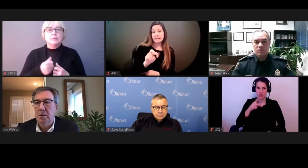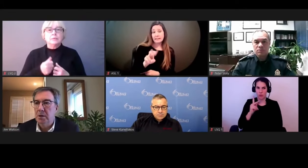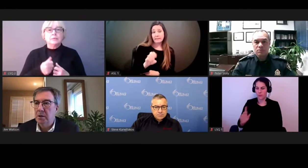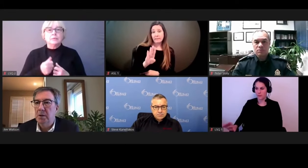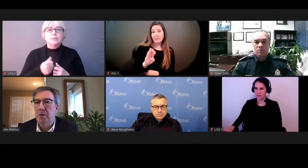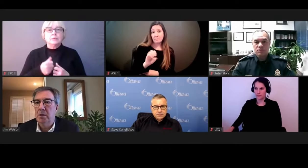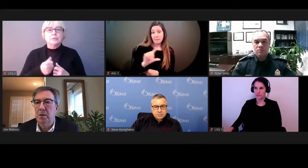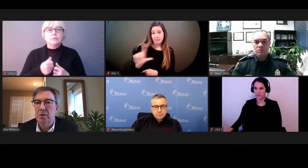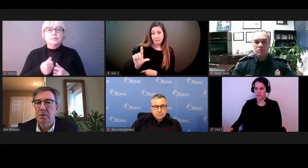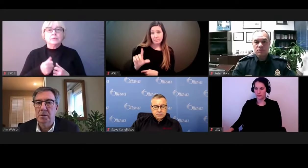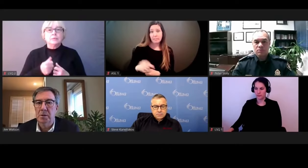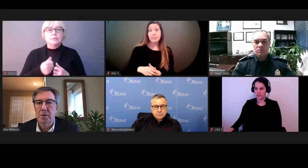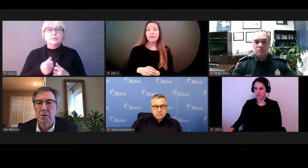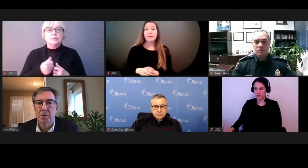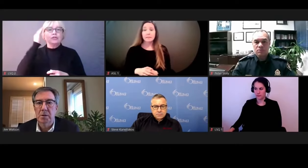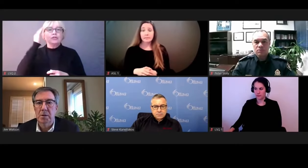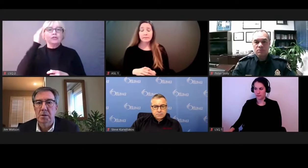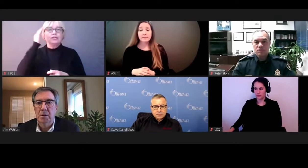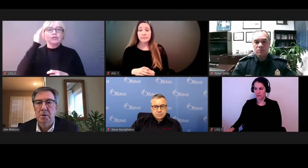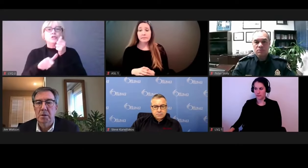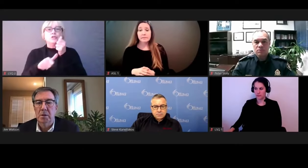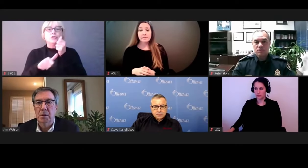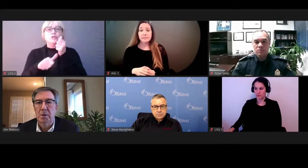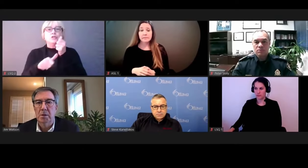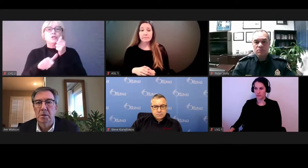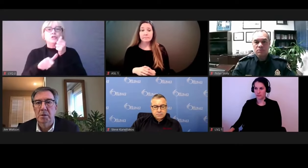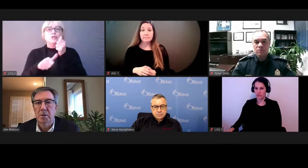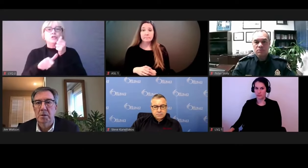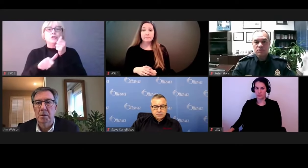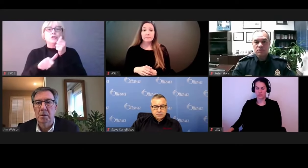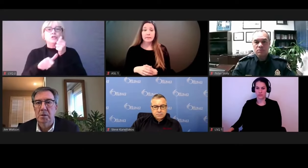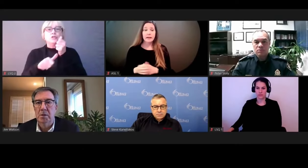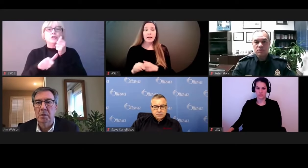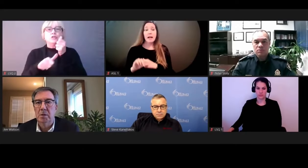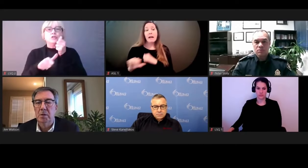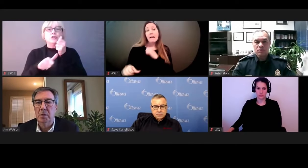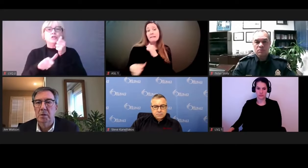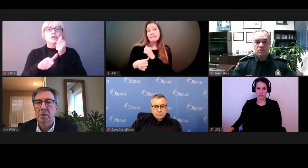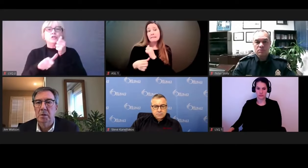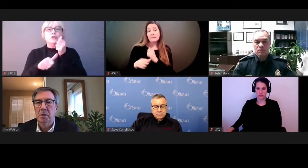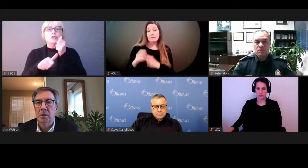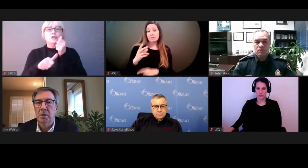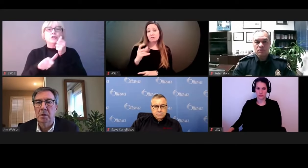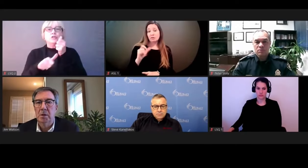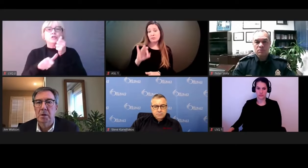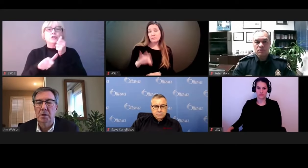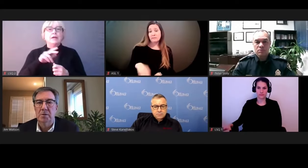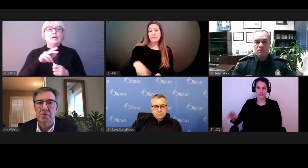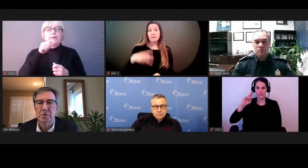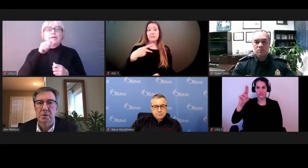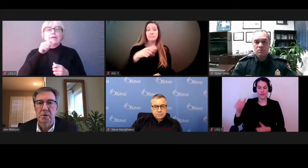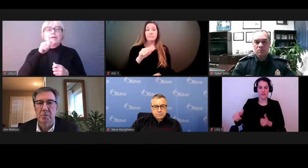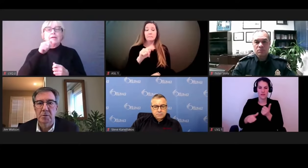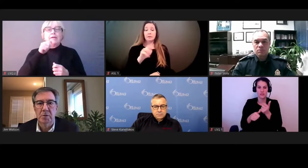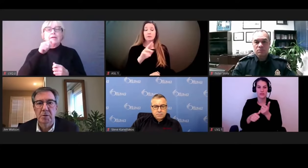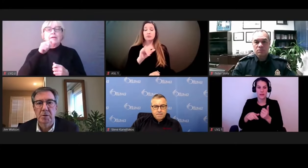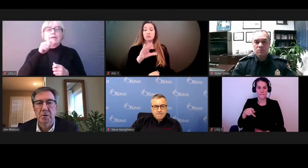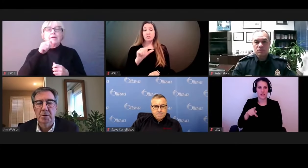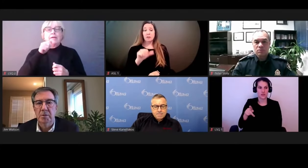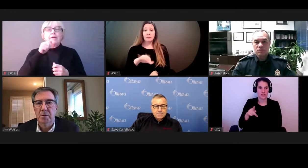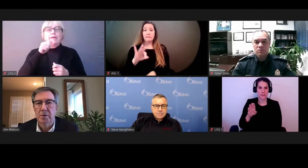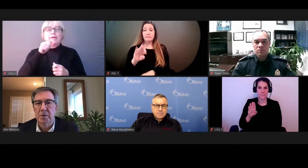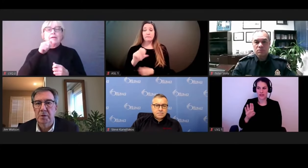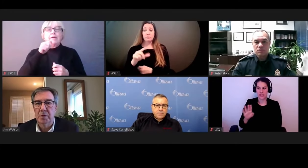Bell, Deputy Chief Patricia Ferguson, la chef adjointe Patricia Ferguson.